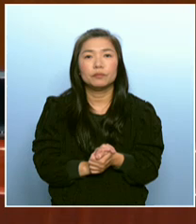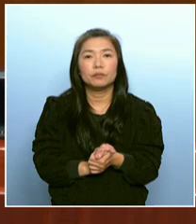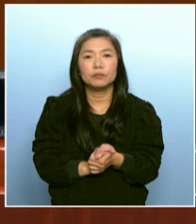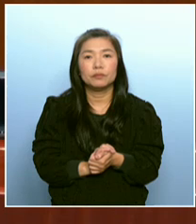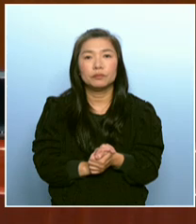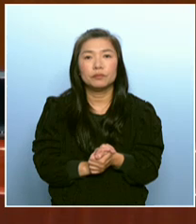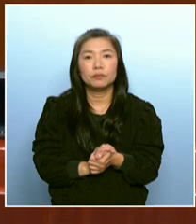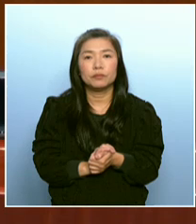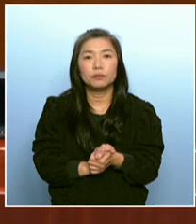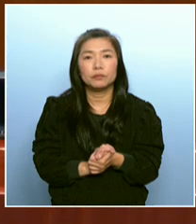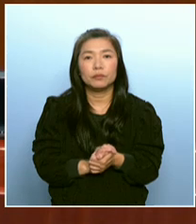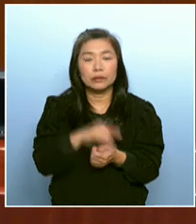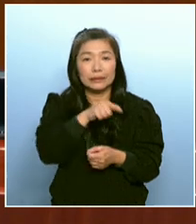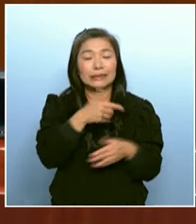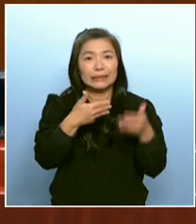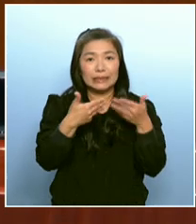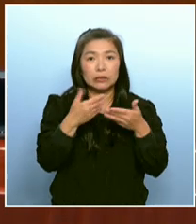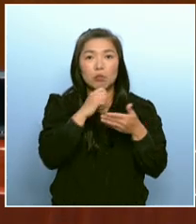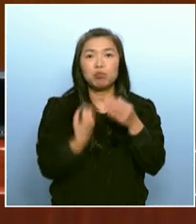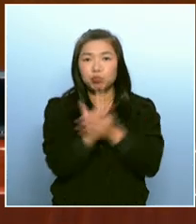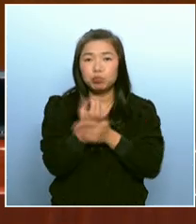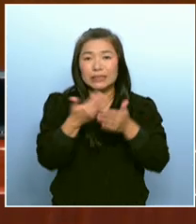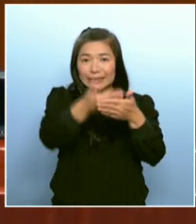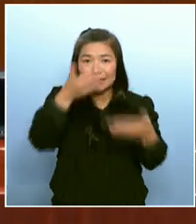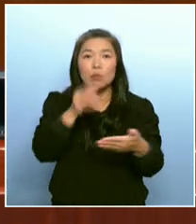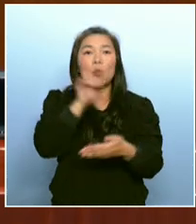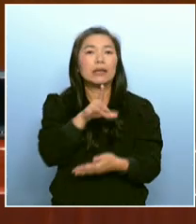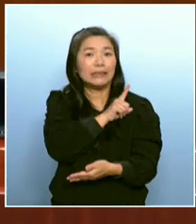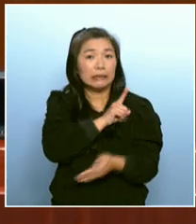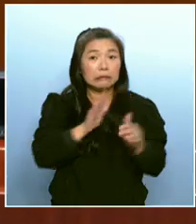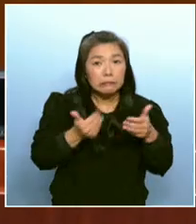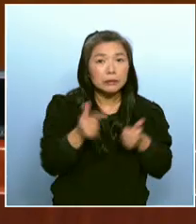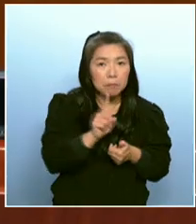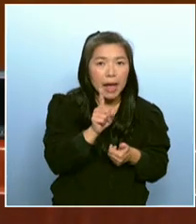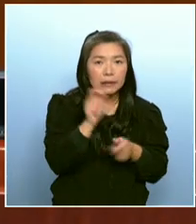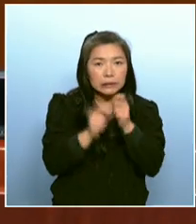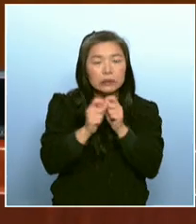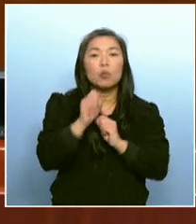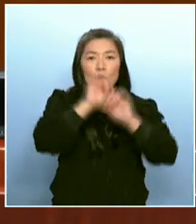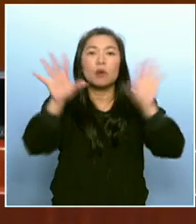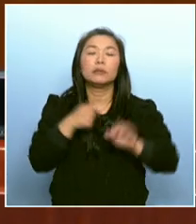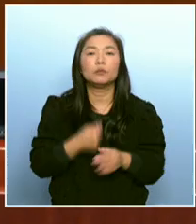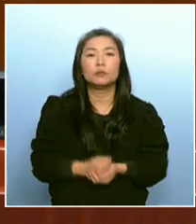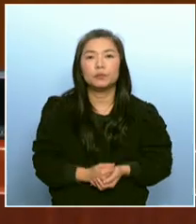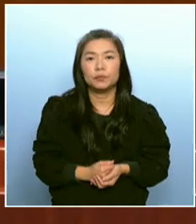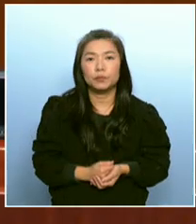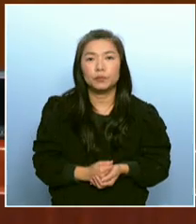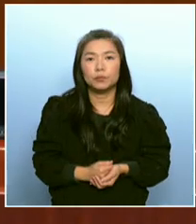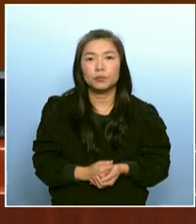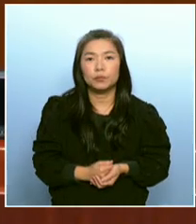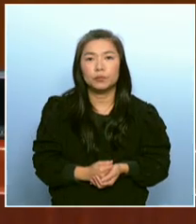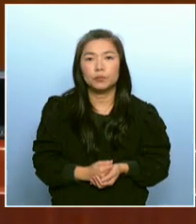discussion item, please disclose the nature of such interests before you speak on the item.